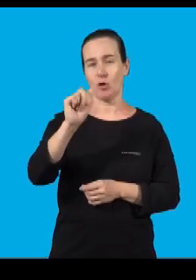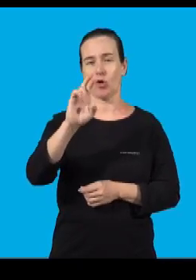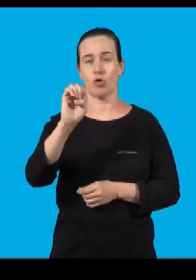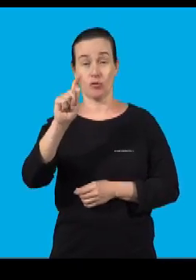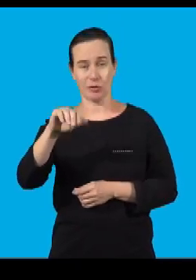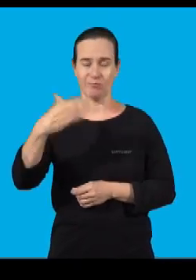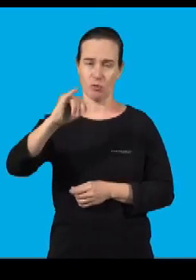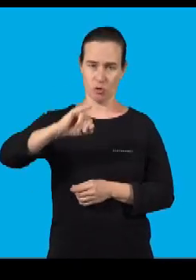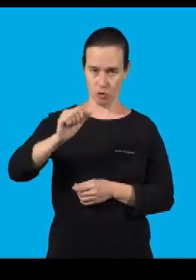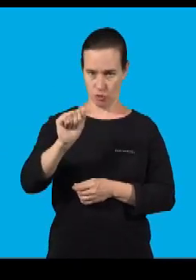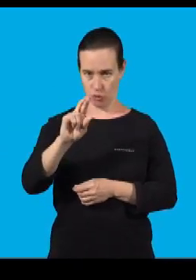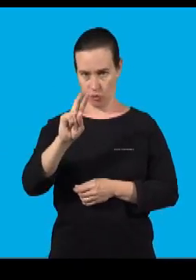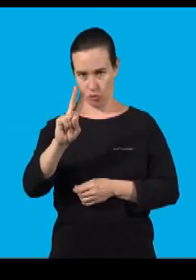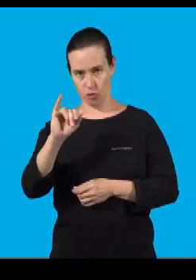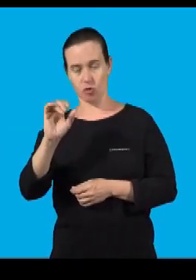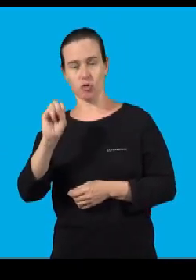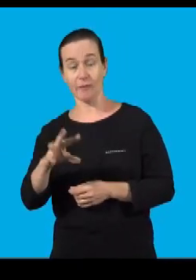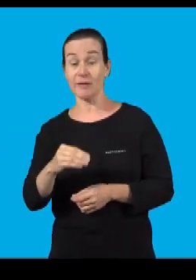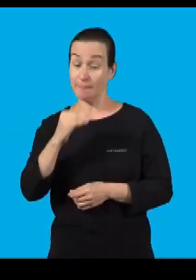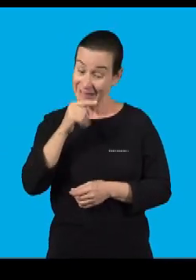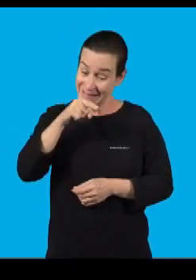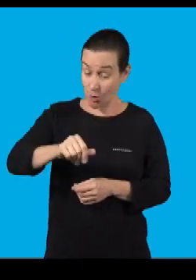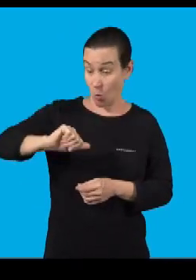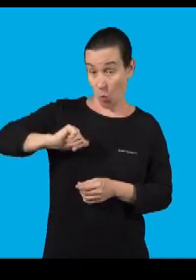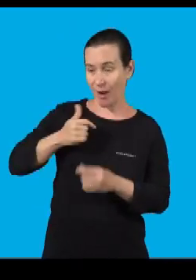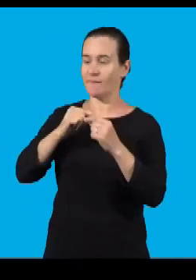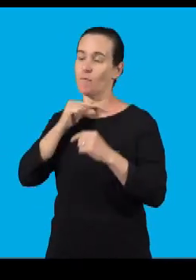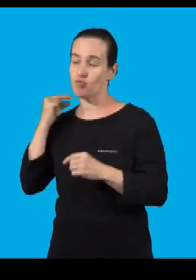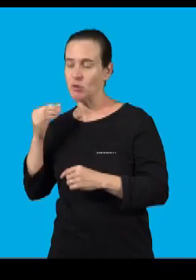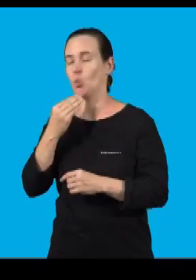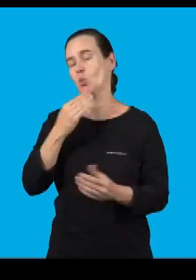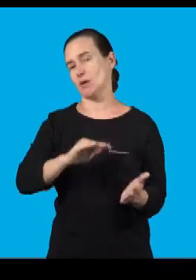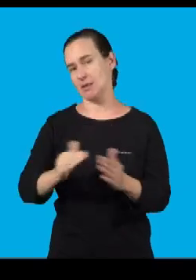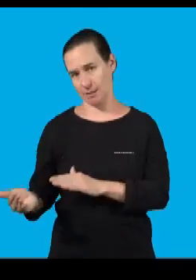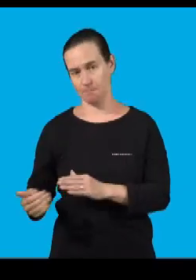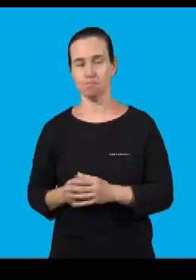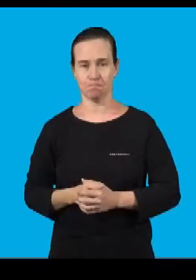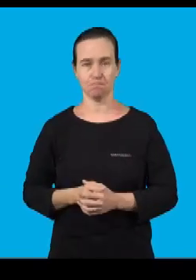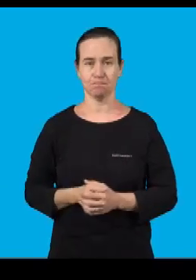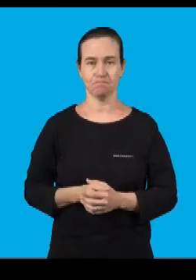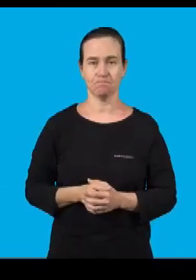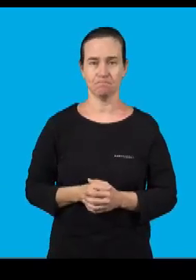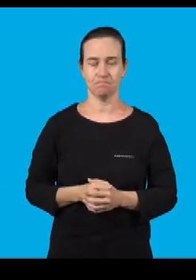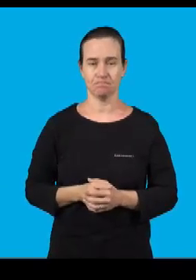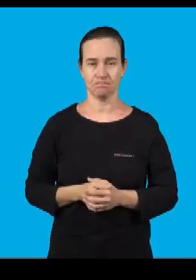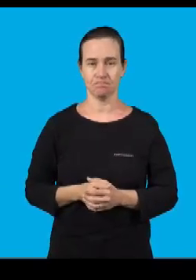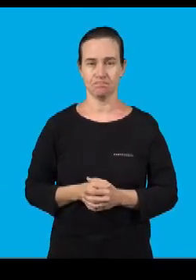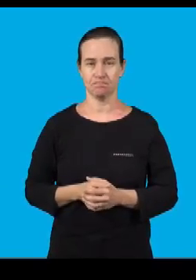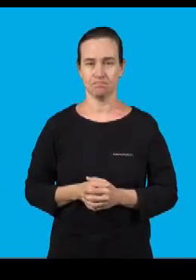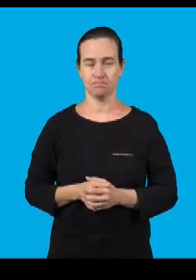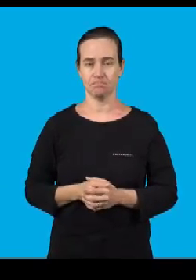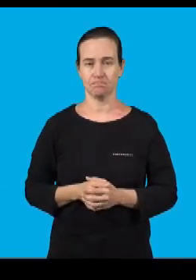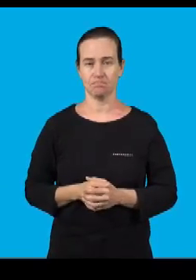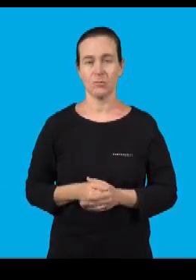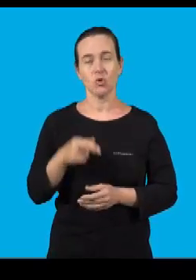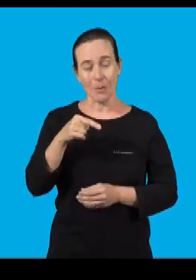Jarvis, which means it is the wife of the priest who has passed away. Okay. Now, can you see,